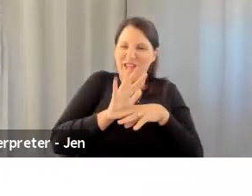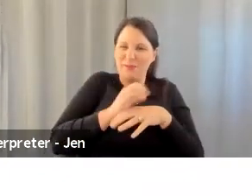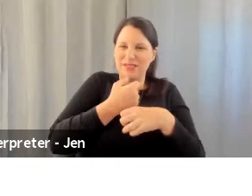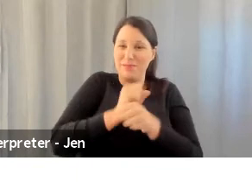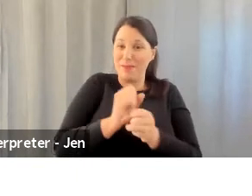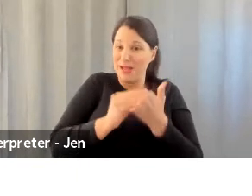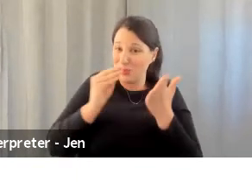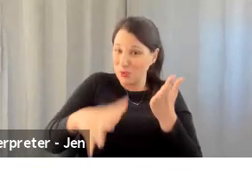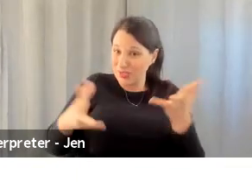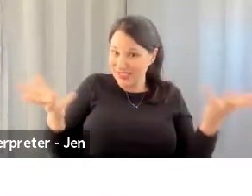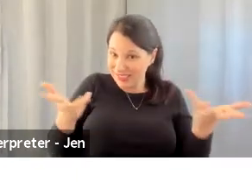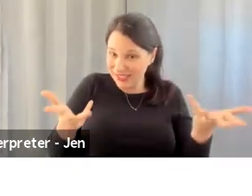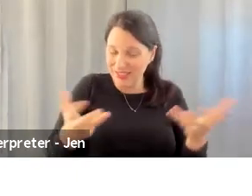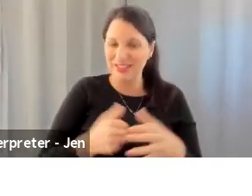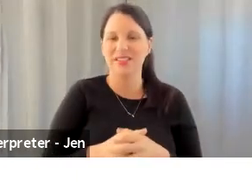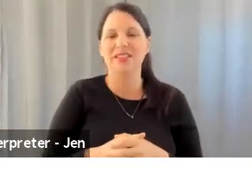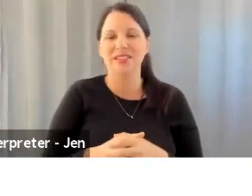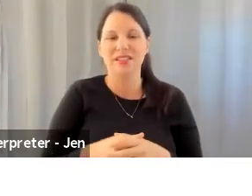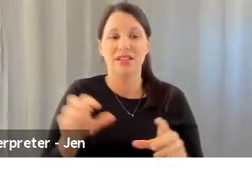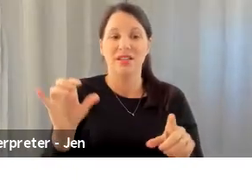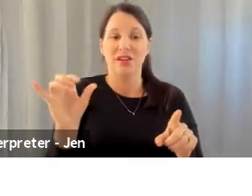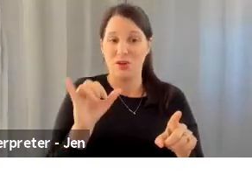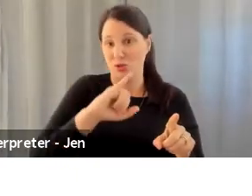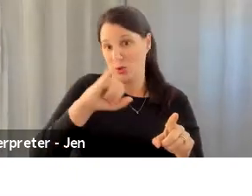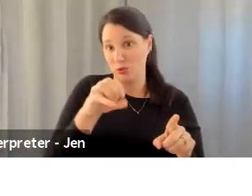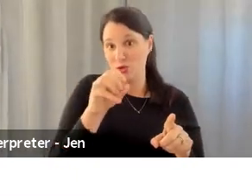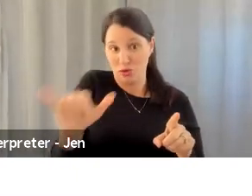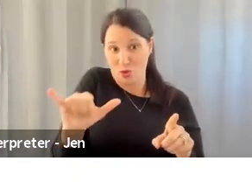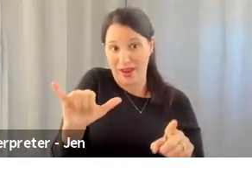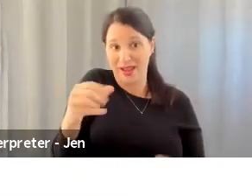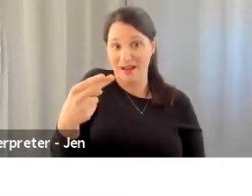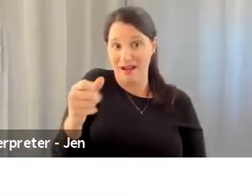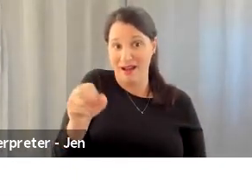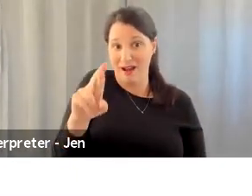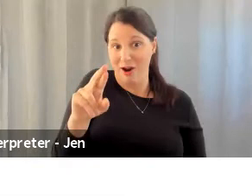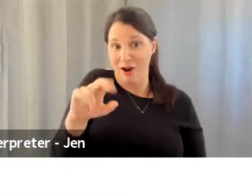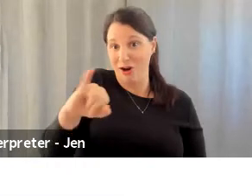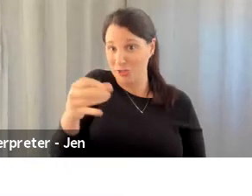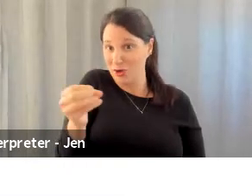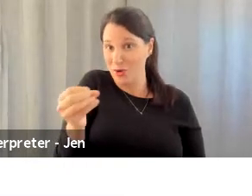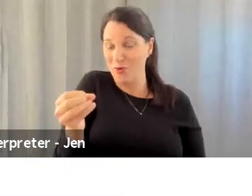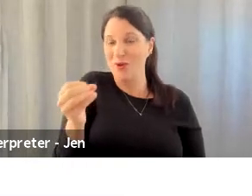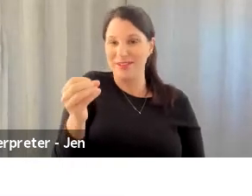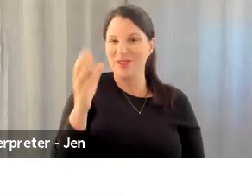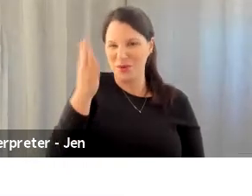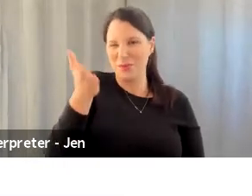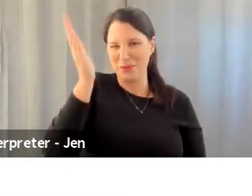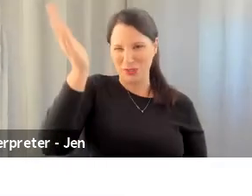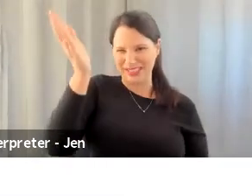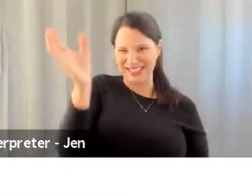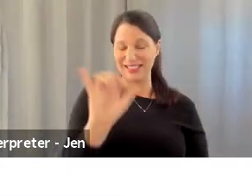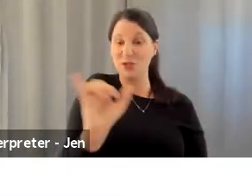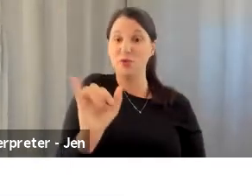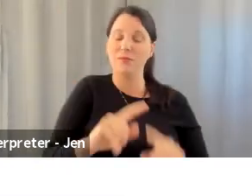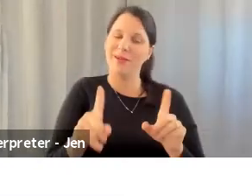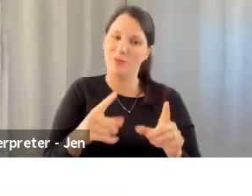will actually be doing, so we originally wanted her to come to campus to talk in the auditorium to everybody live. However, that's not gonna